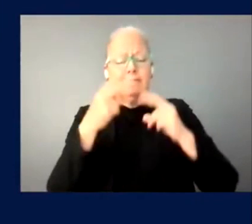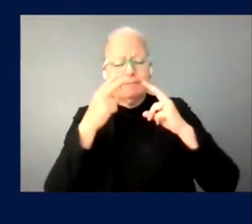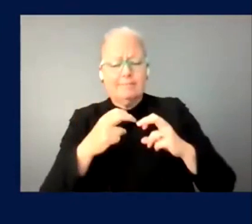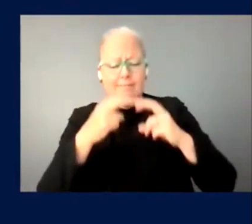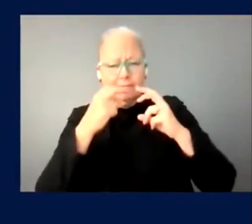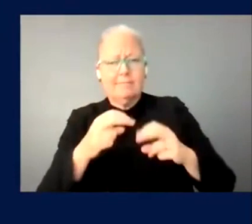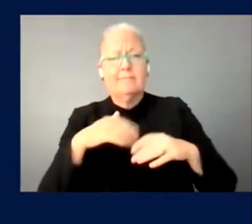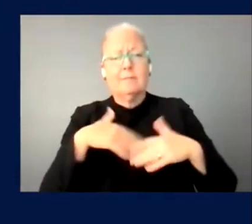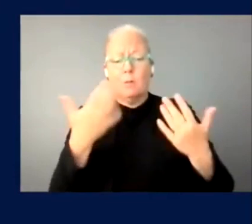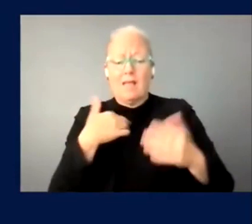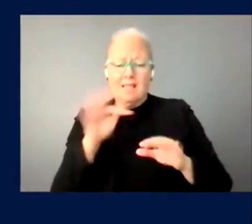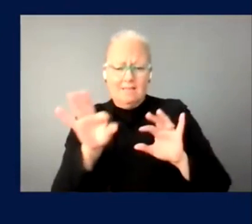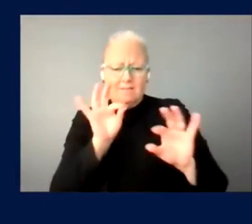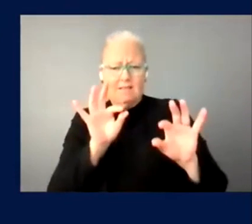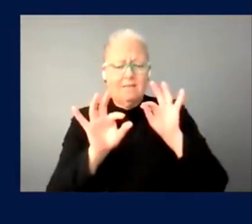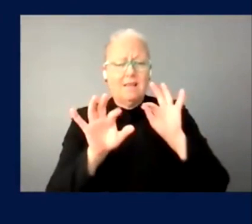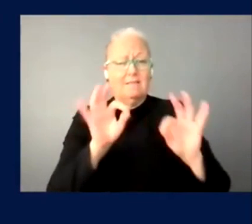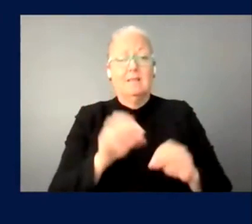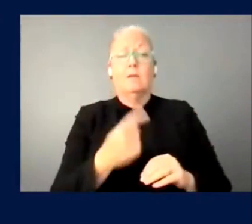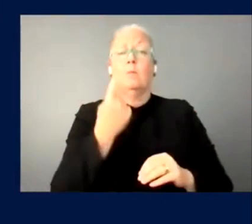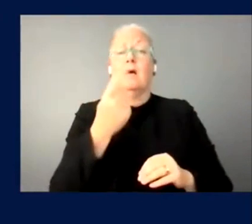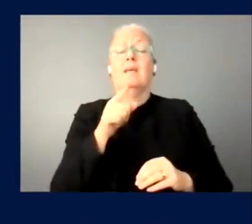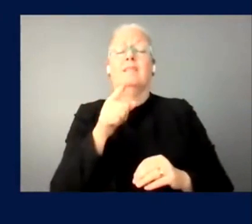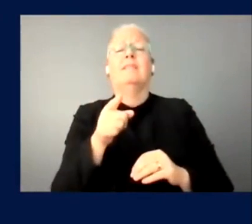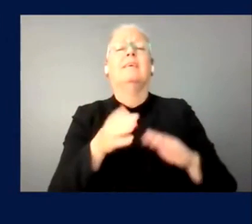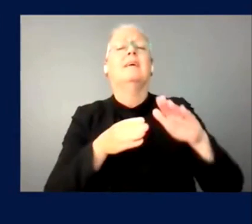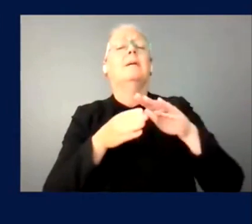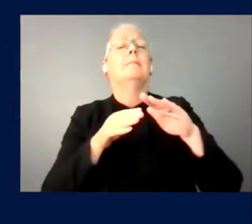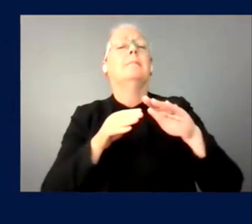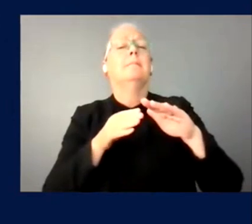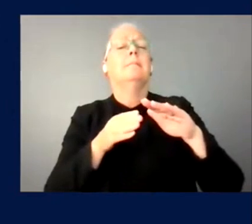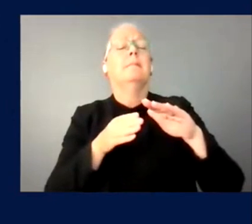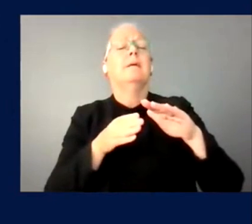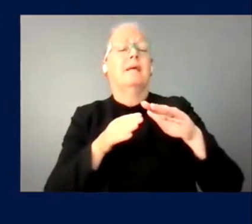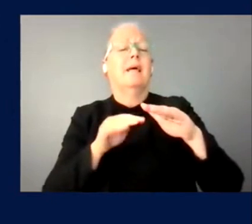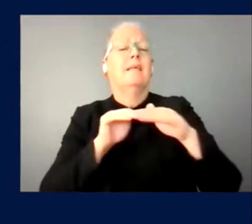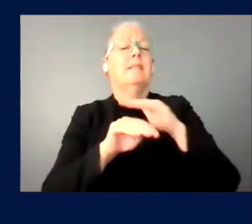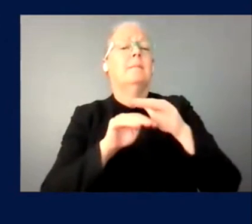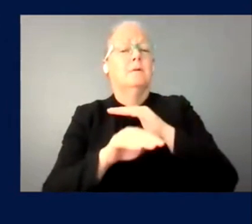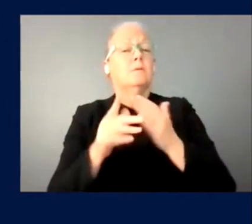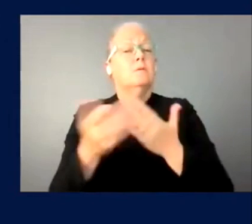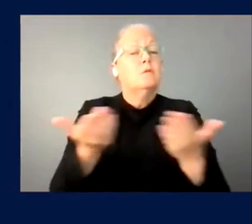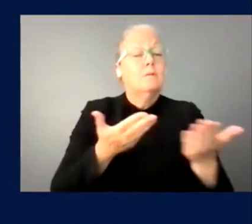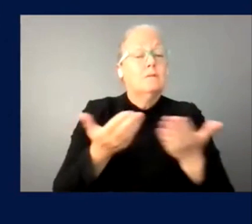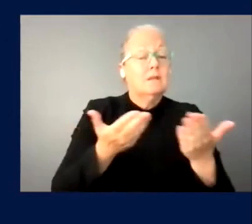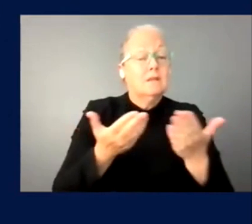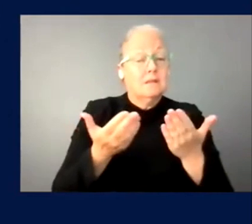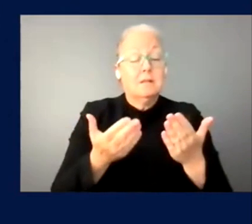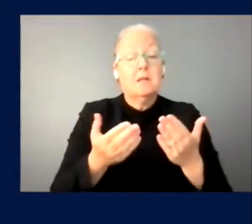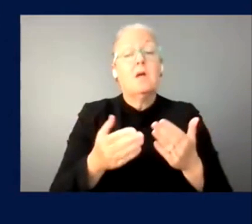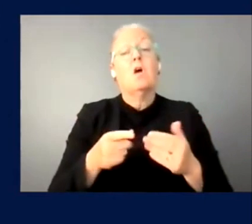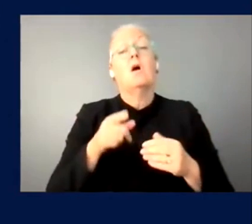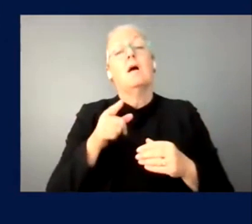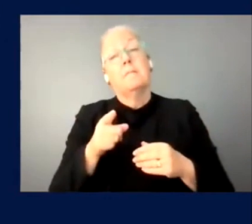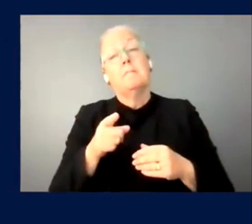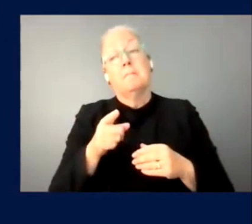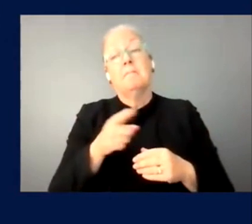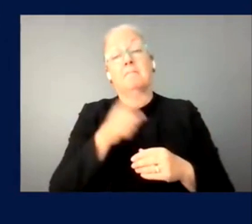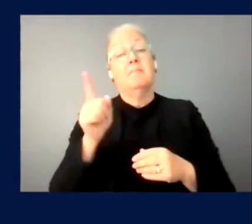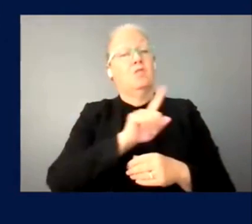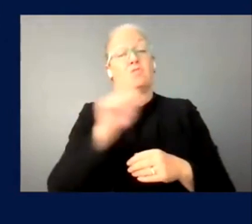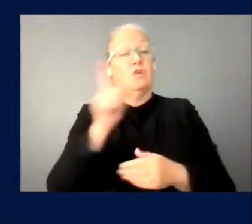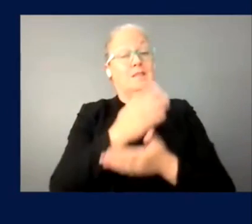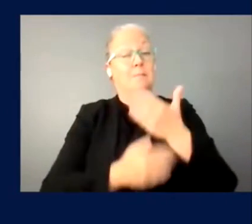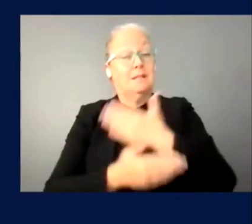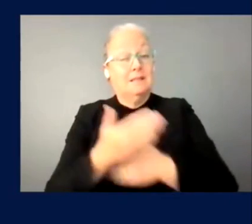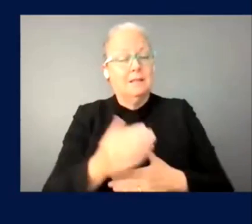was that accessible services are used by the majority of non-visibly disabled fans, but that they face a lot of